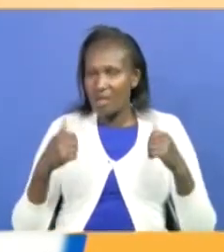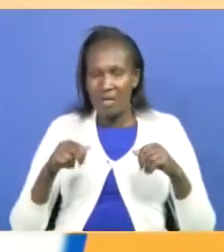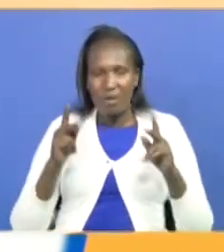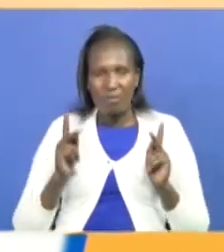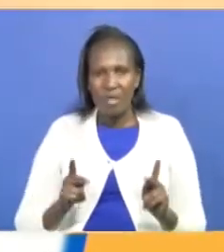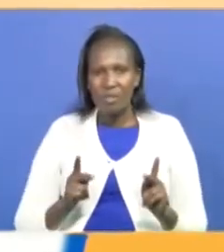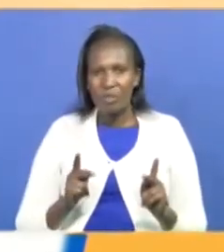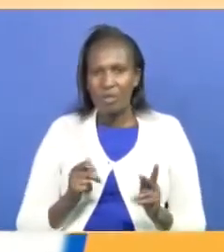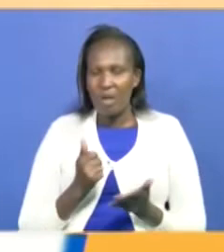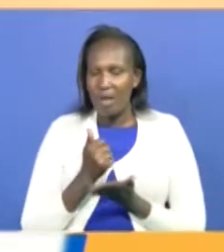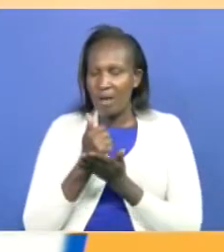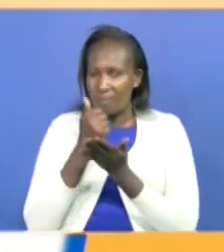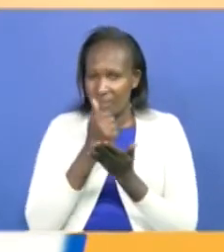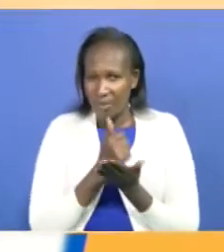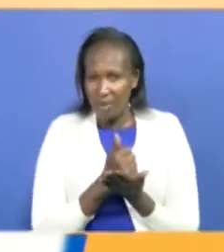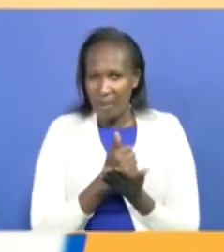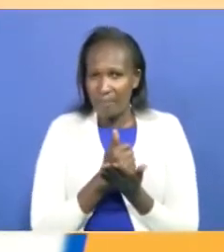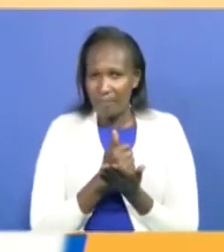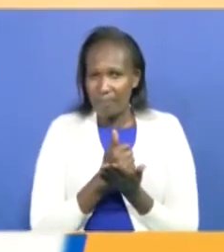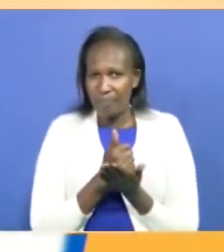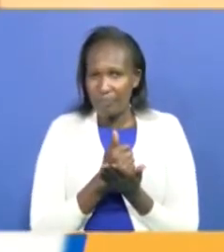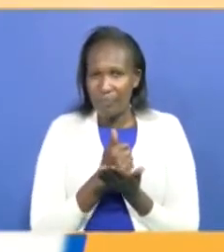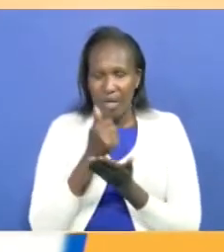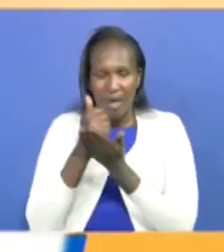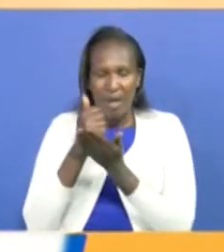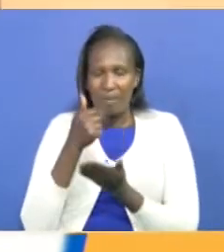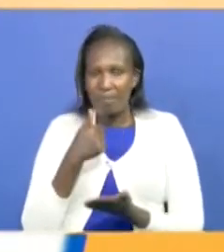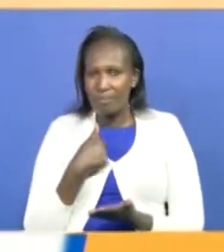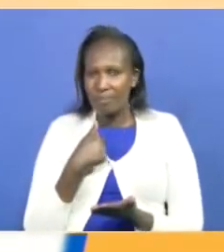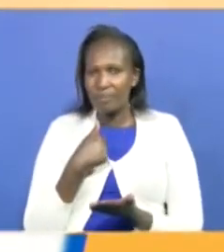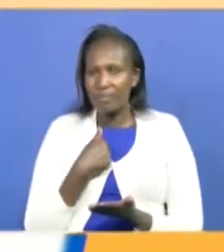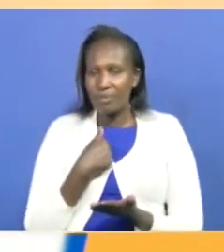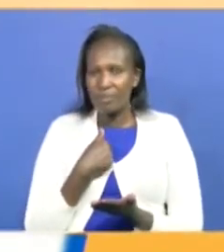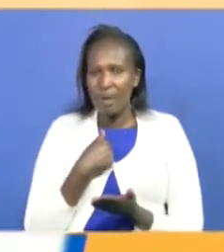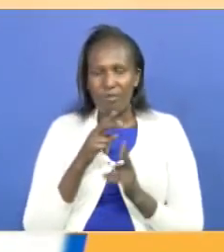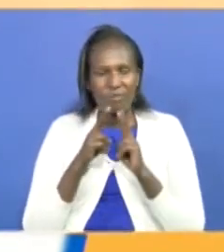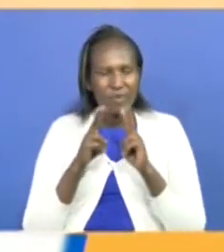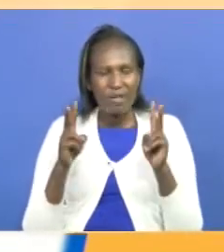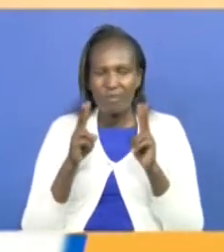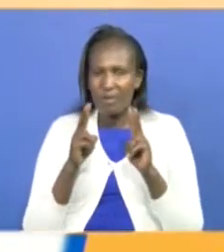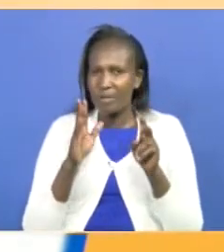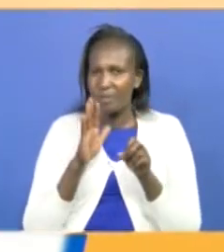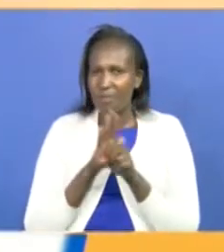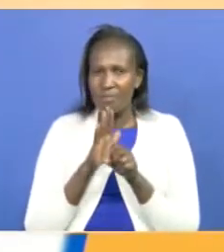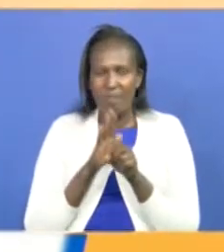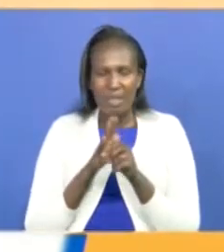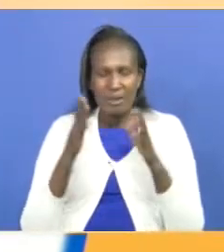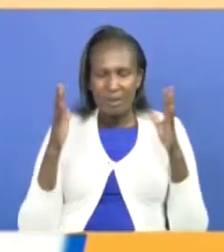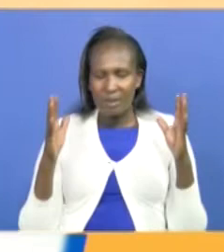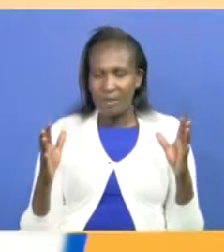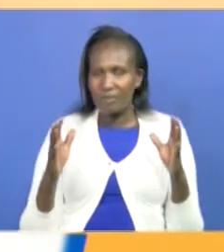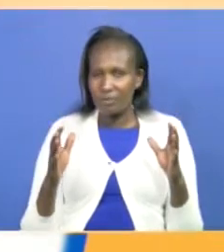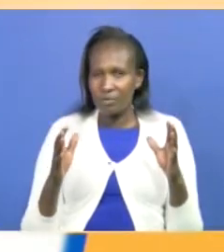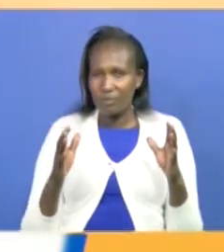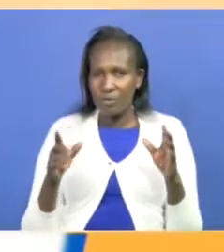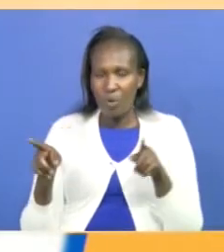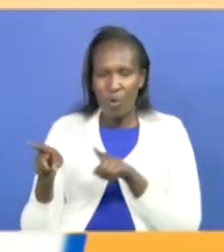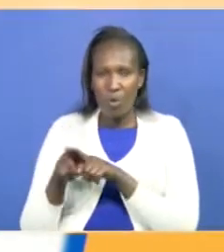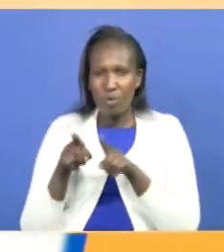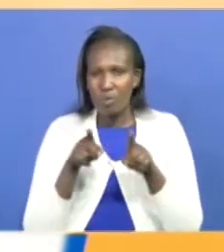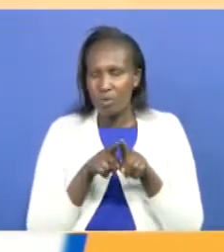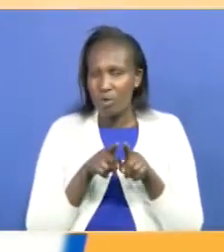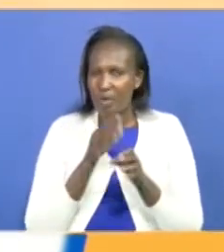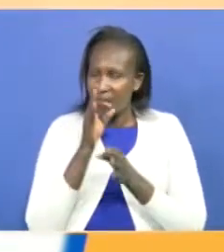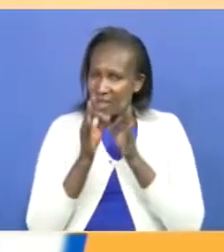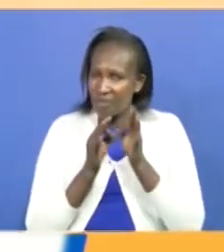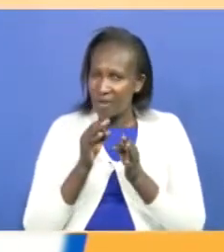God touches you, please help me, I'll be very much grateful. I'll also, if I can